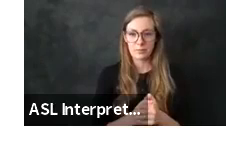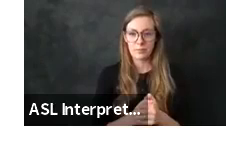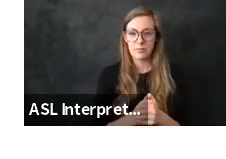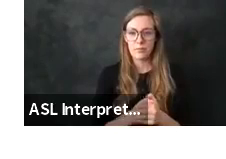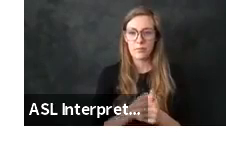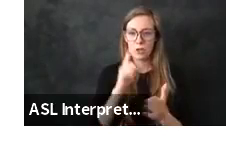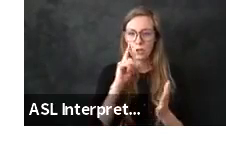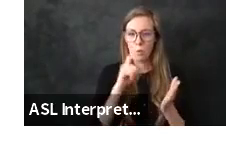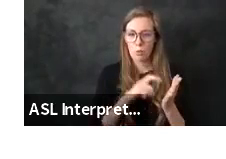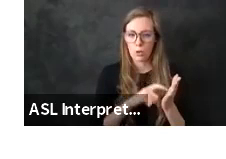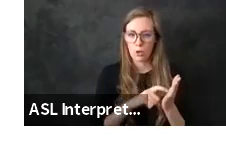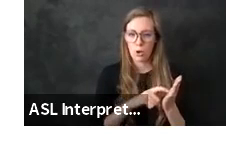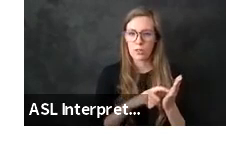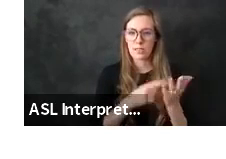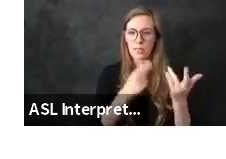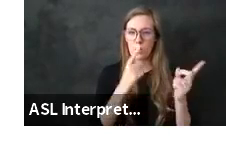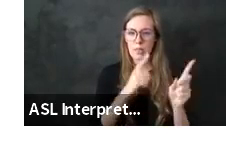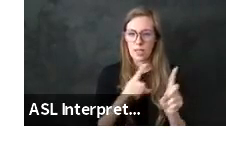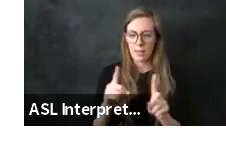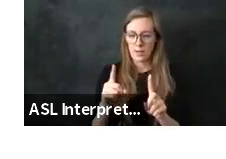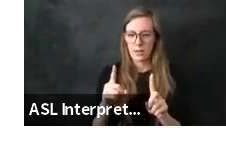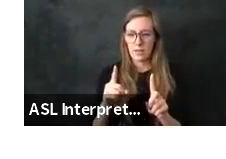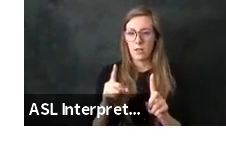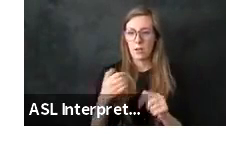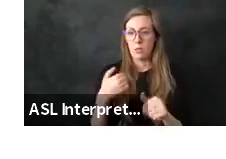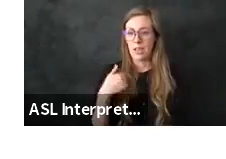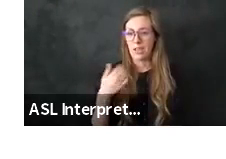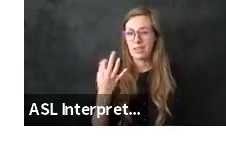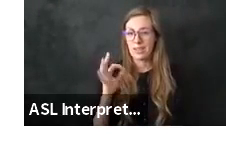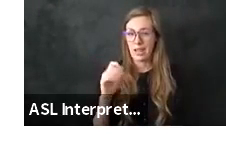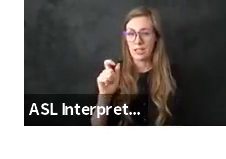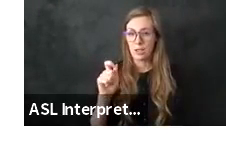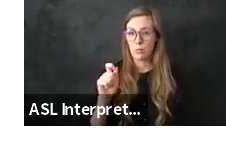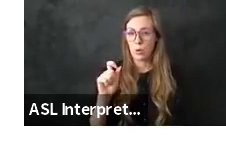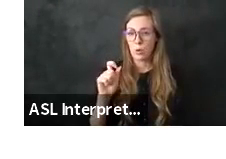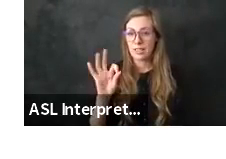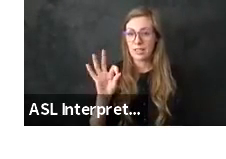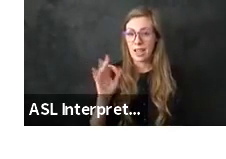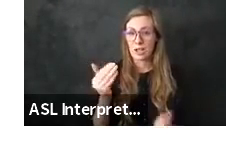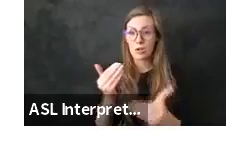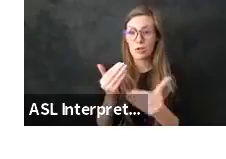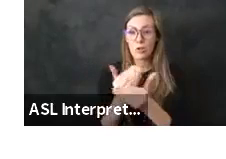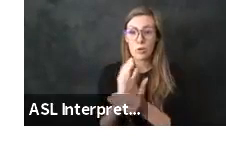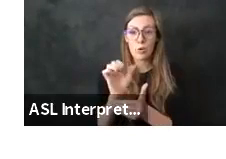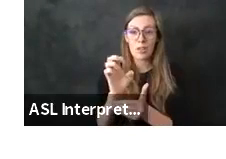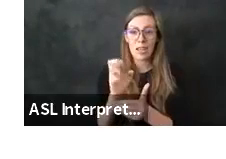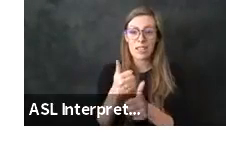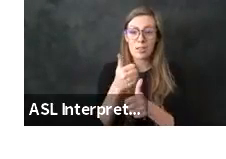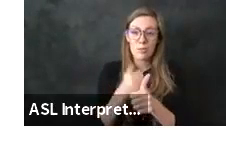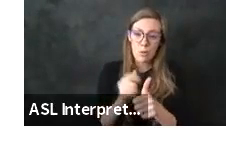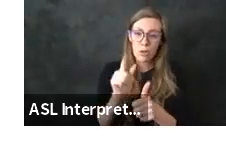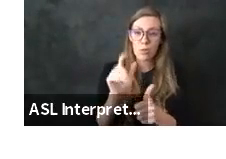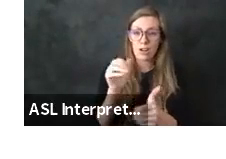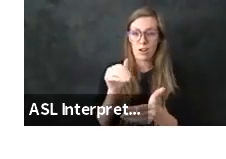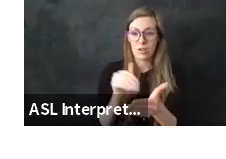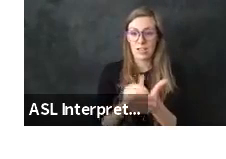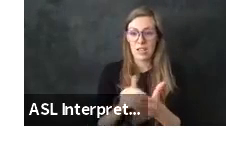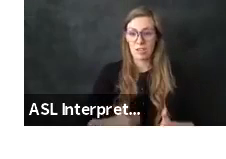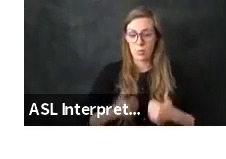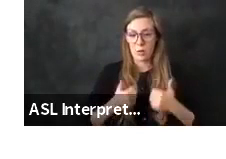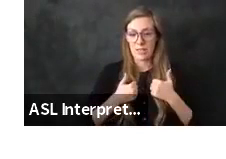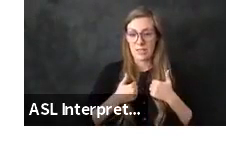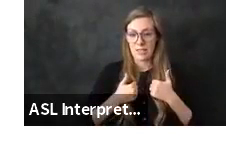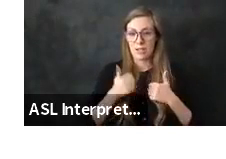trends, as of today, we have 19.9 new cases per 100,000 residents per day. We've